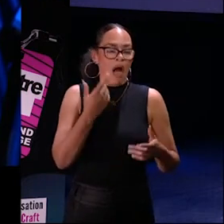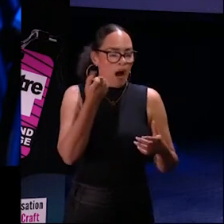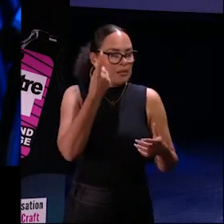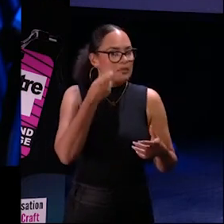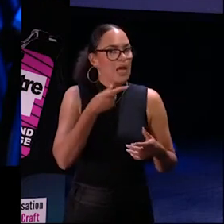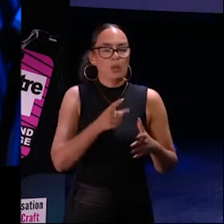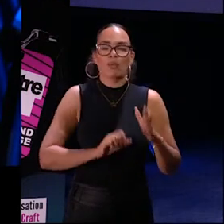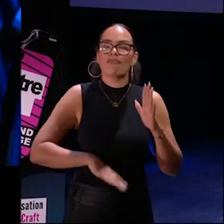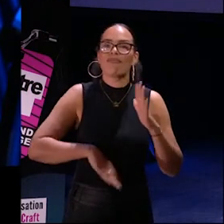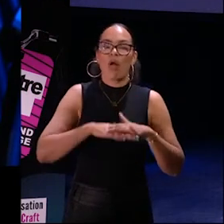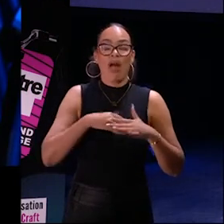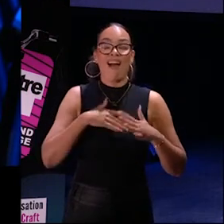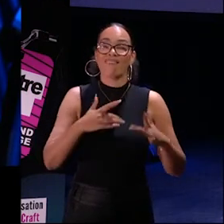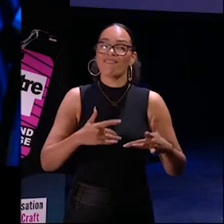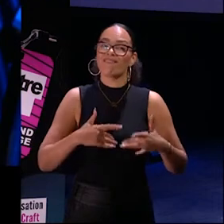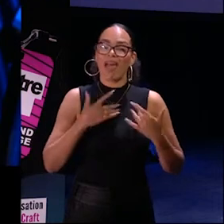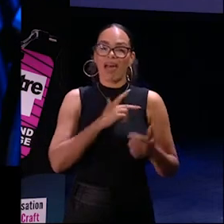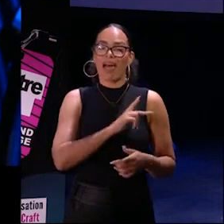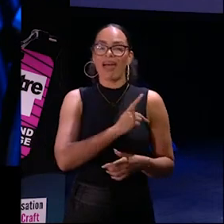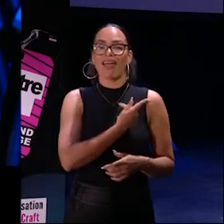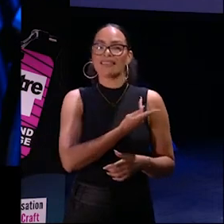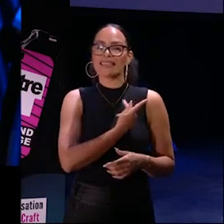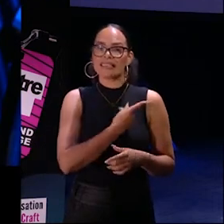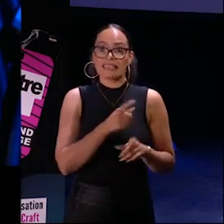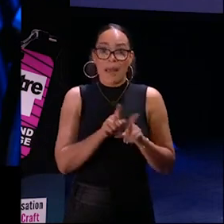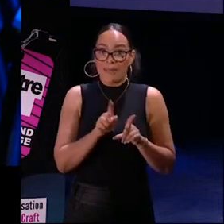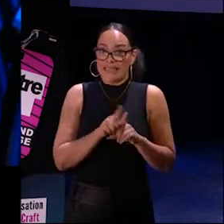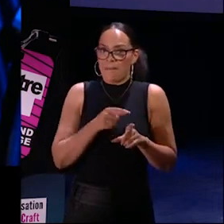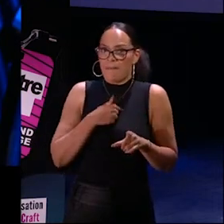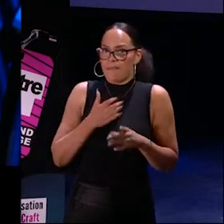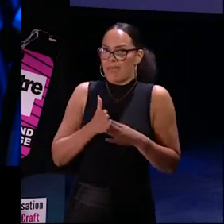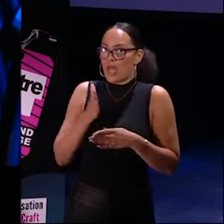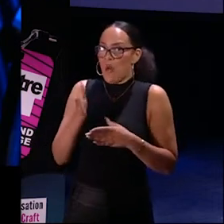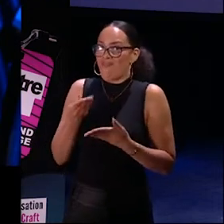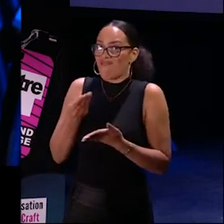And I feel the same, even if I'm, like, going to a funder whose tick box